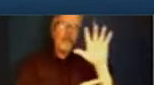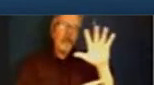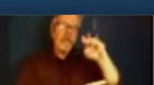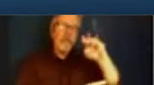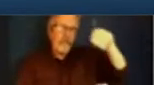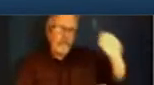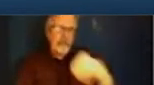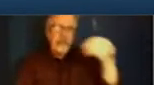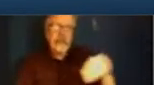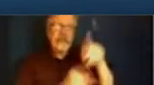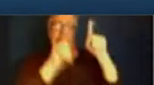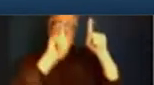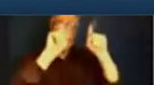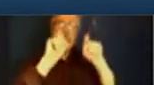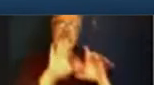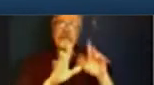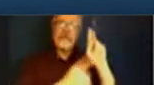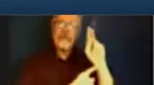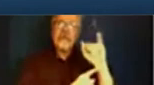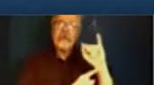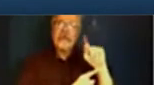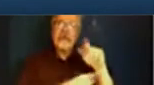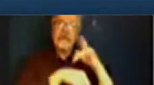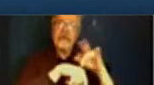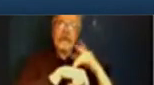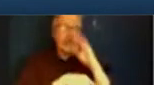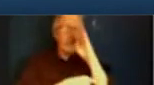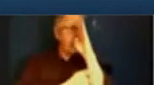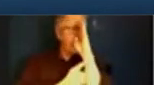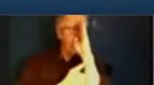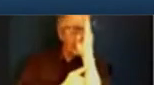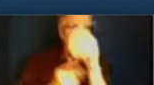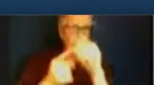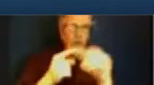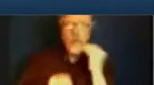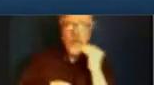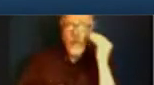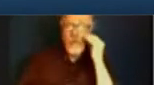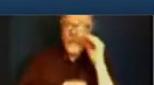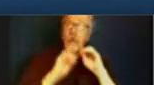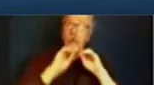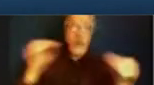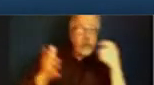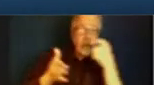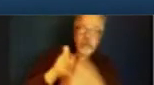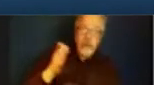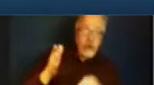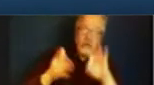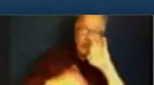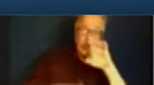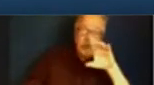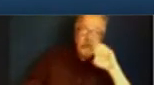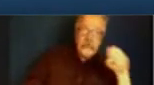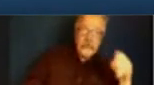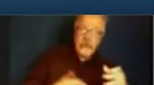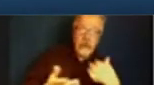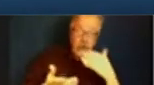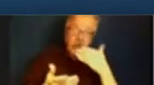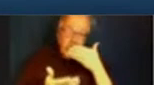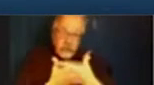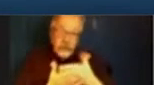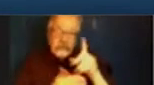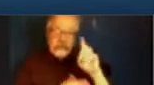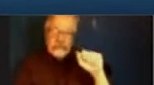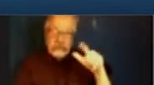directly, free, no charge, to your home. That's a pretty good deal. We'll also have